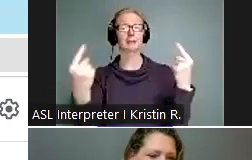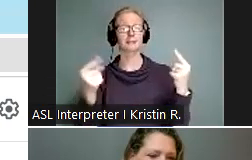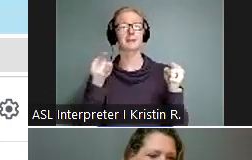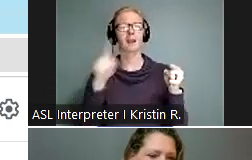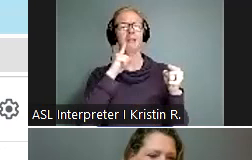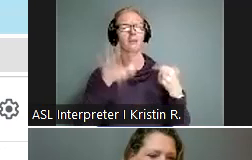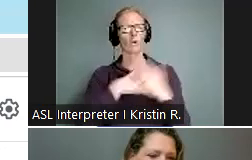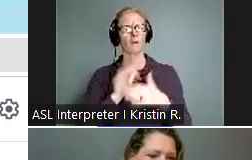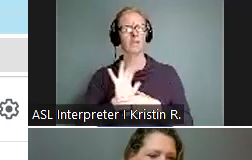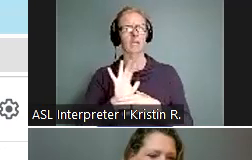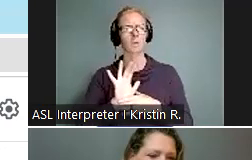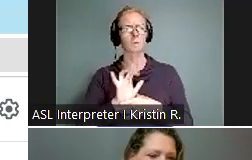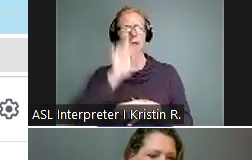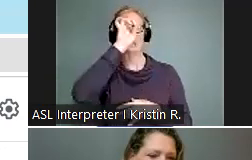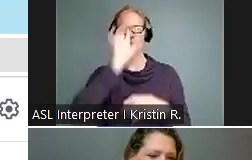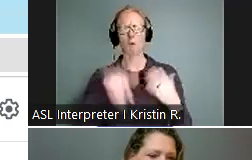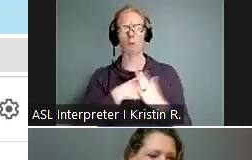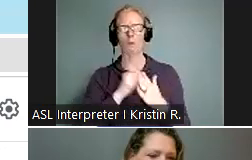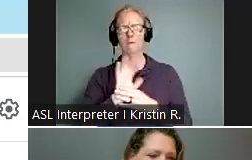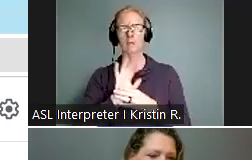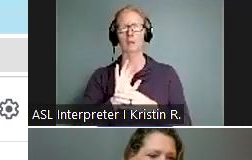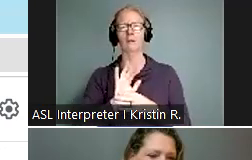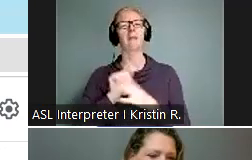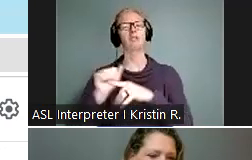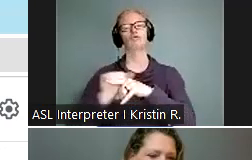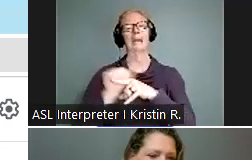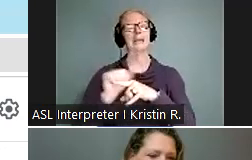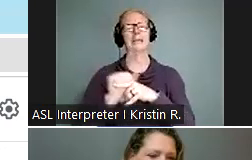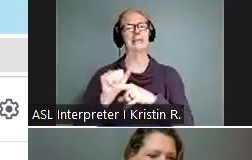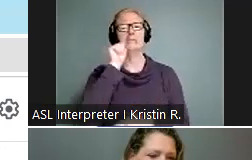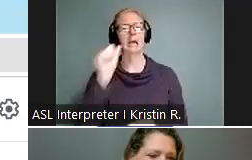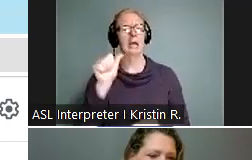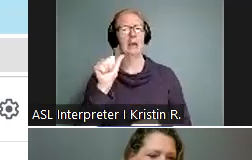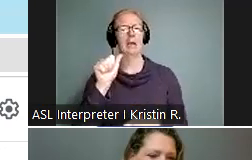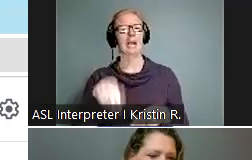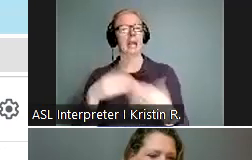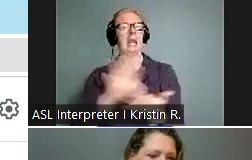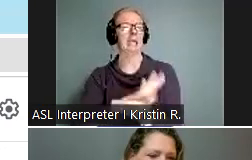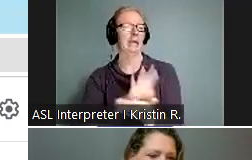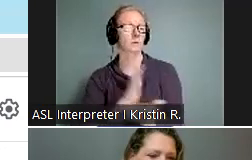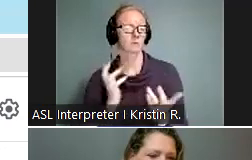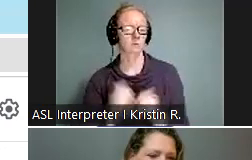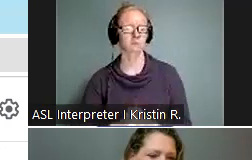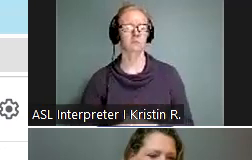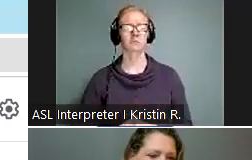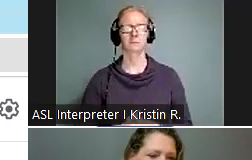videos. So these are all trainings. These are not just like handout materials.